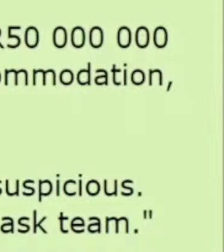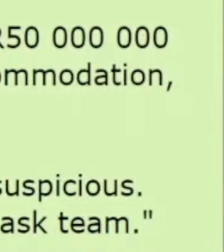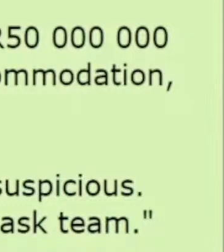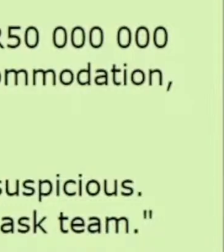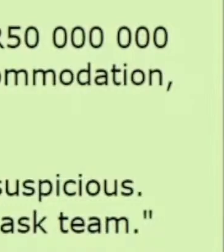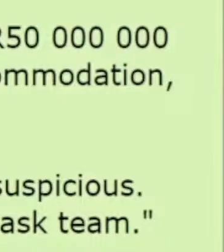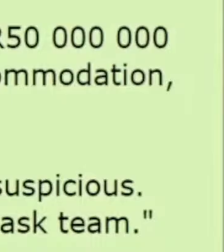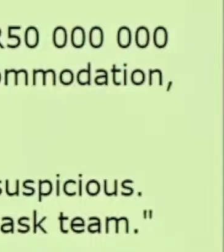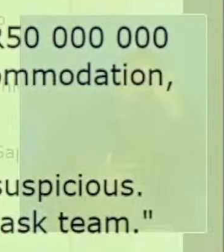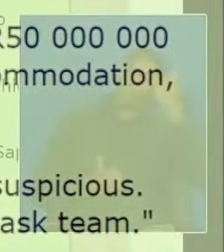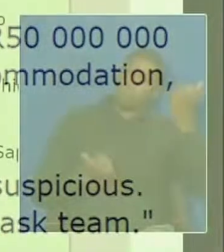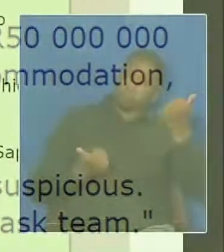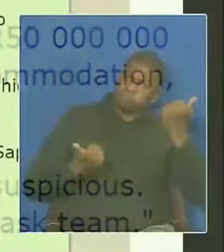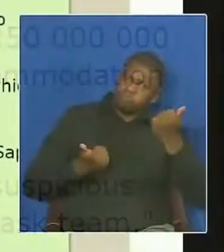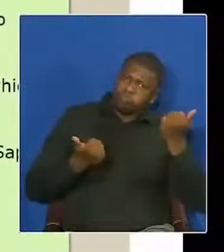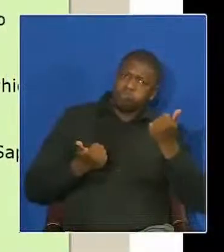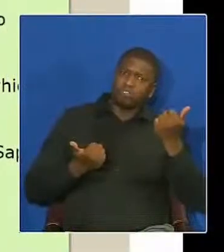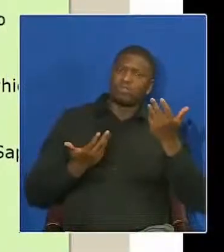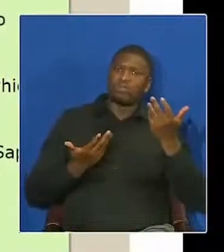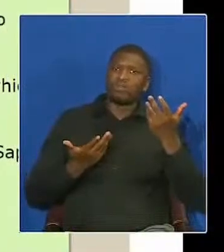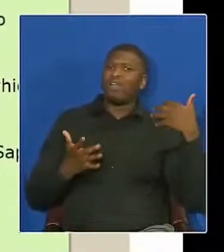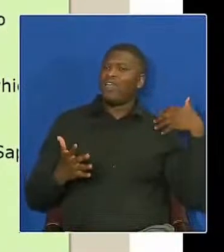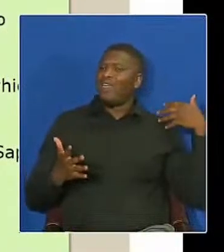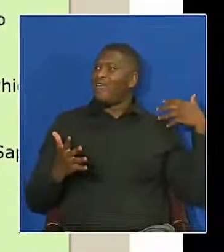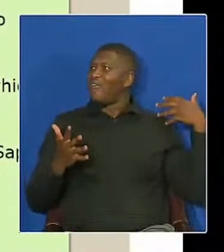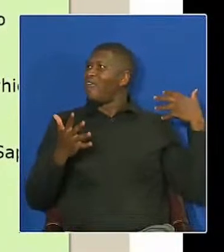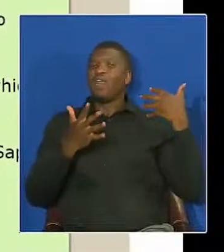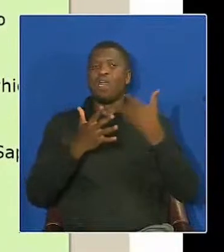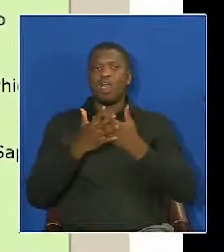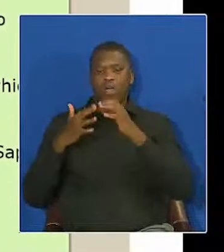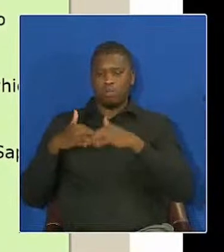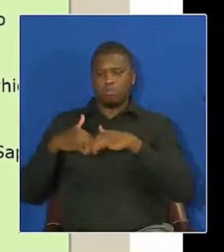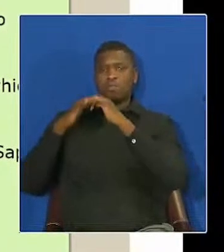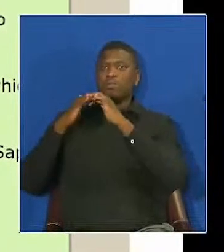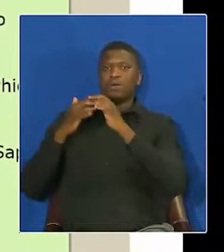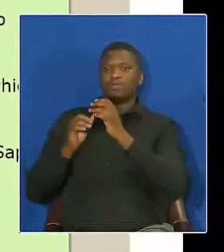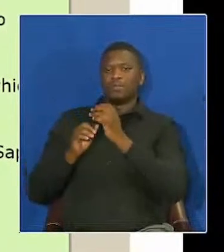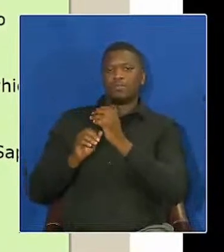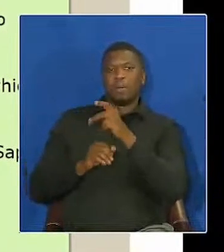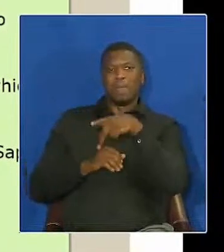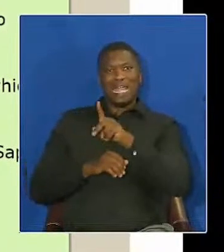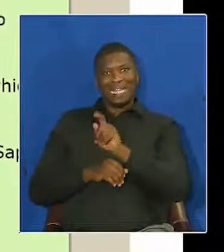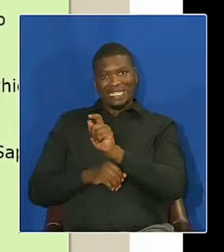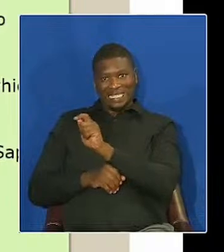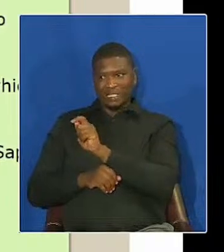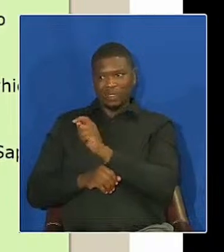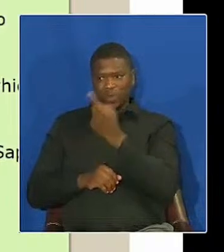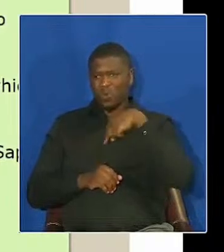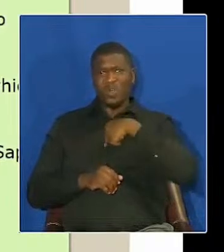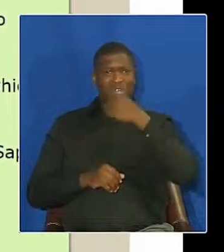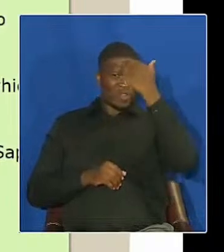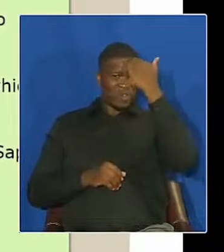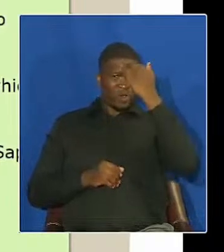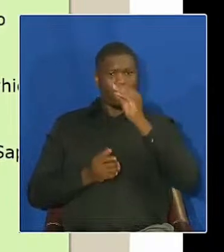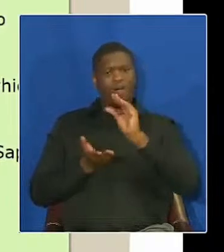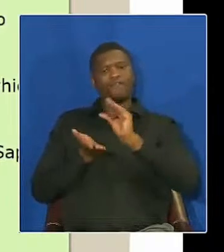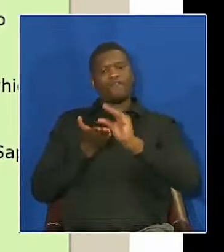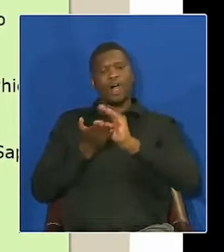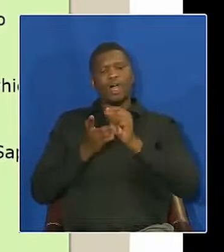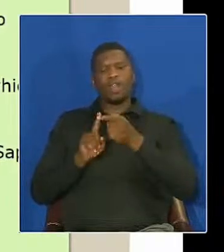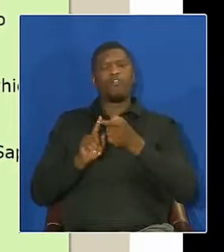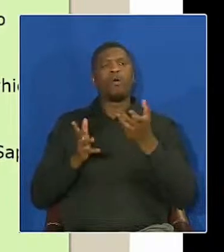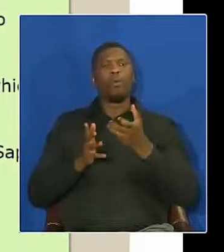it is known, and it has been known since the establishment of the task team, that it's funded from national